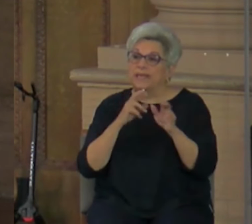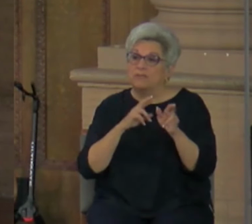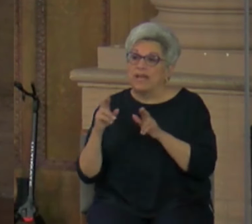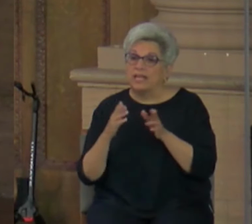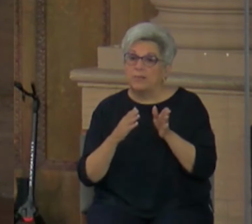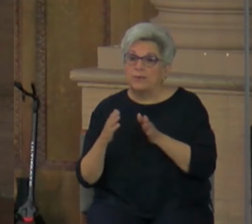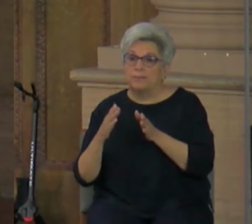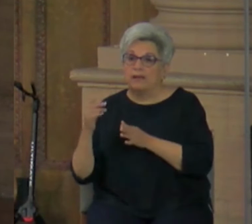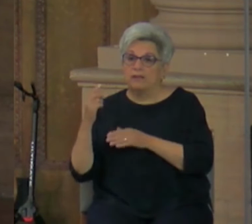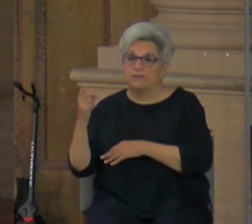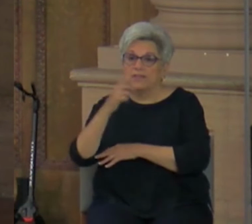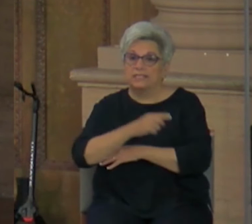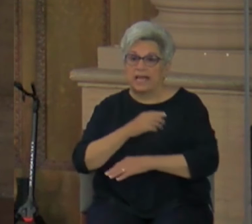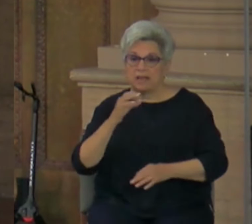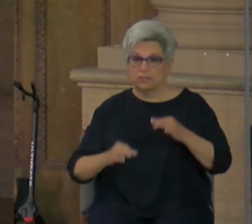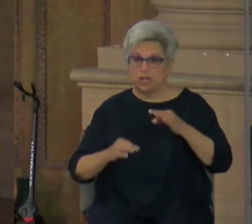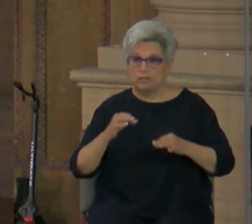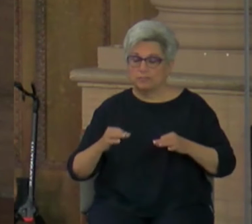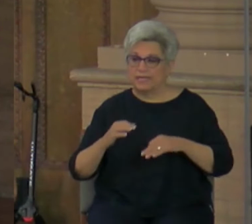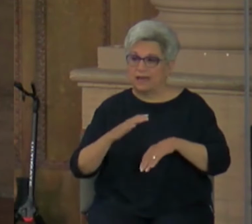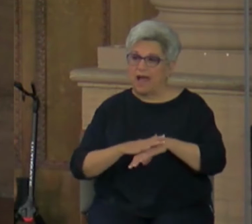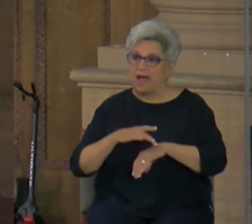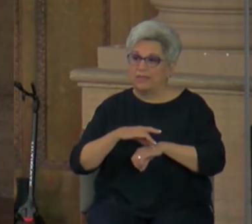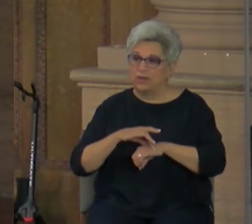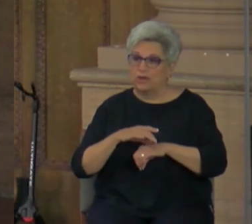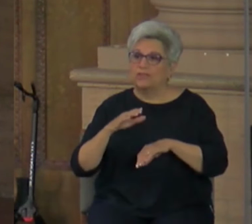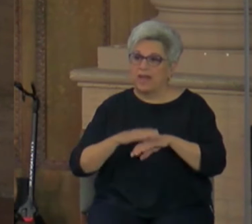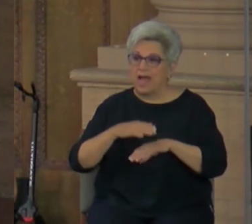for a day of judgment on evil.